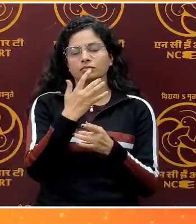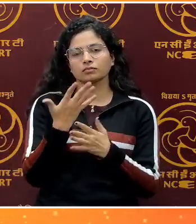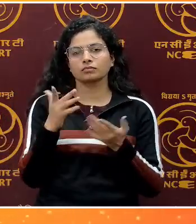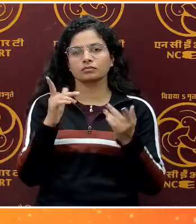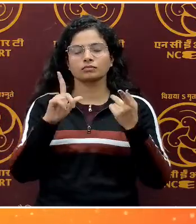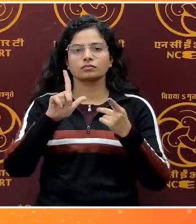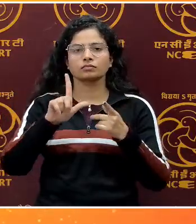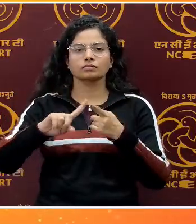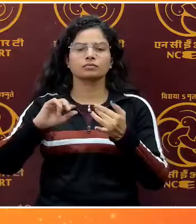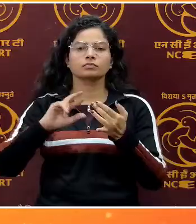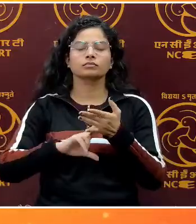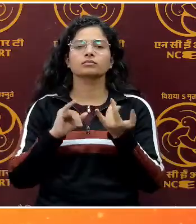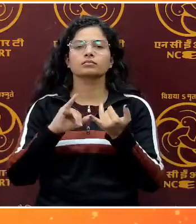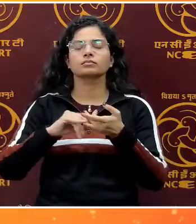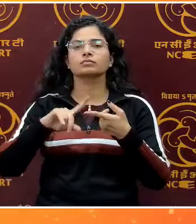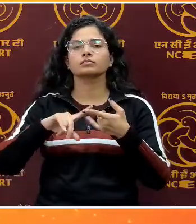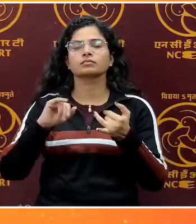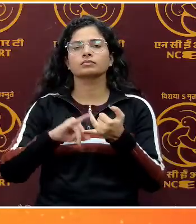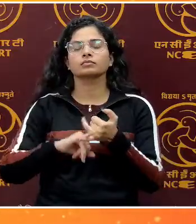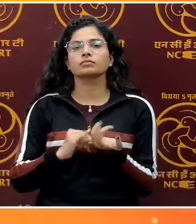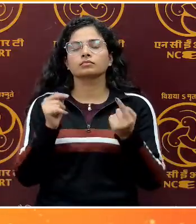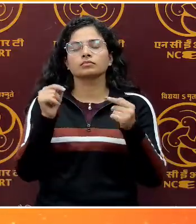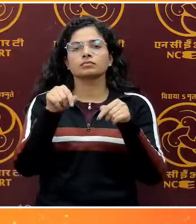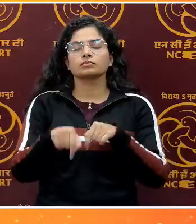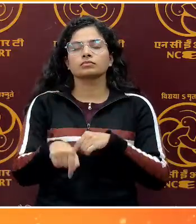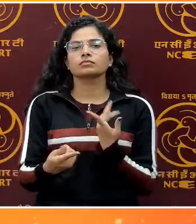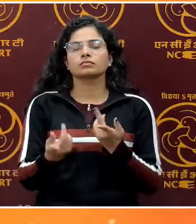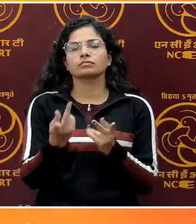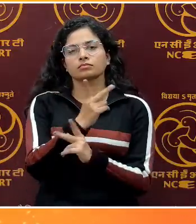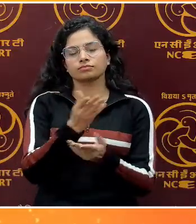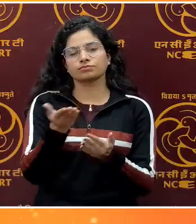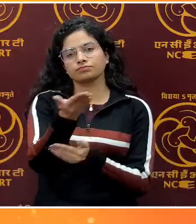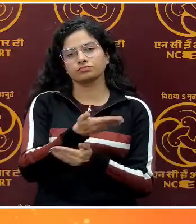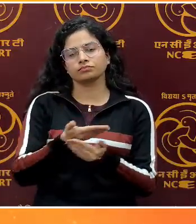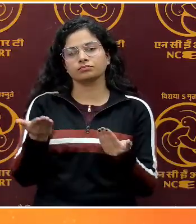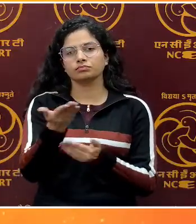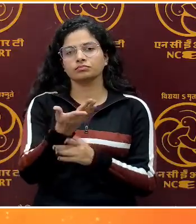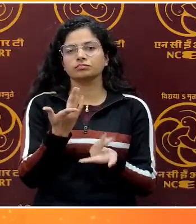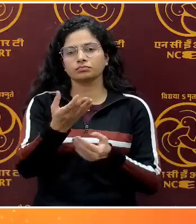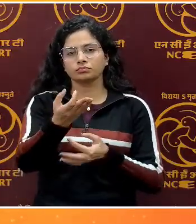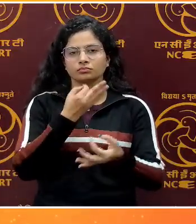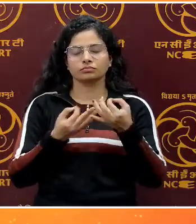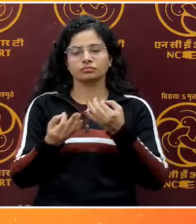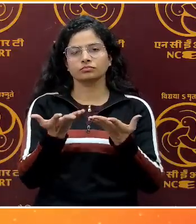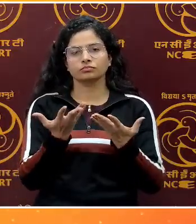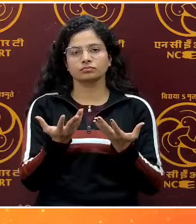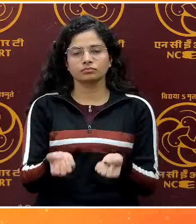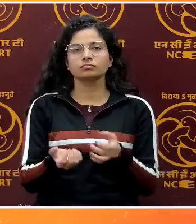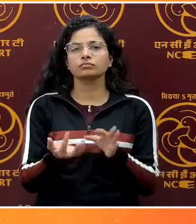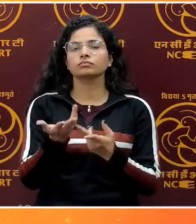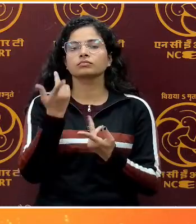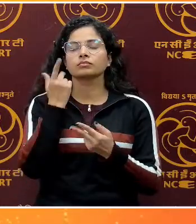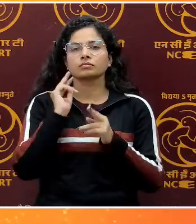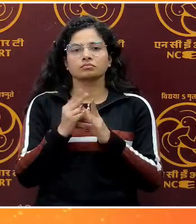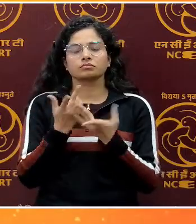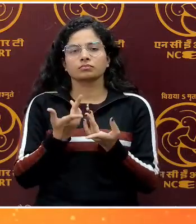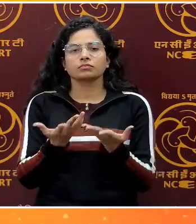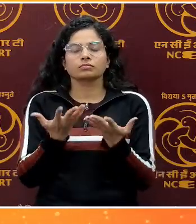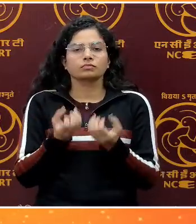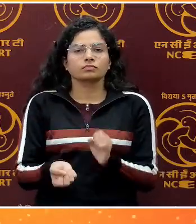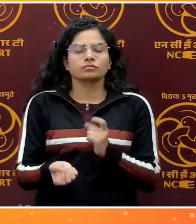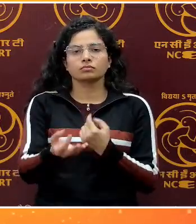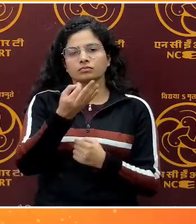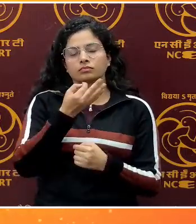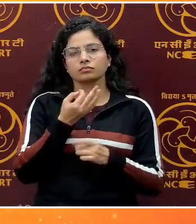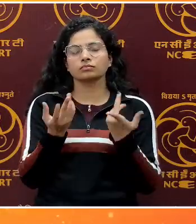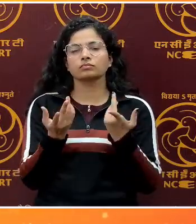lenses also, and we will be entertaining questions from your end as well. So if you want to get in touch with us, please take down the